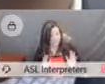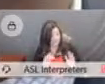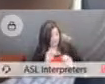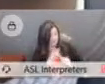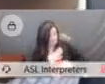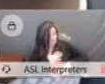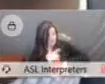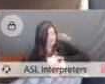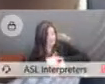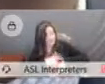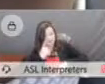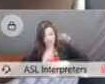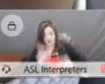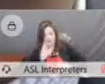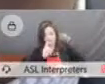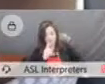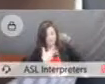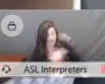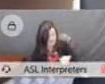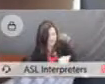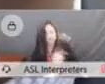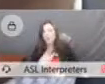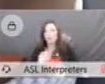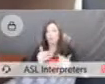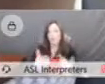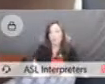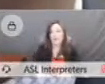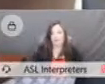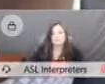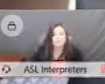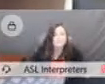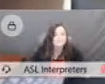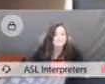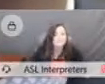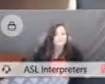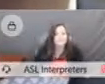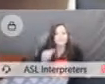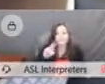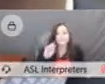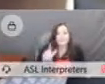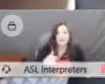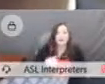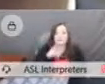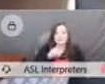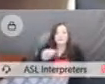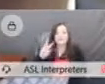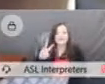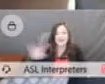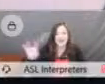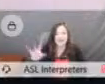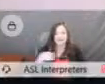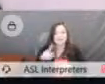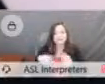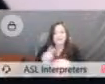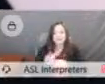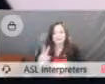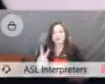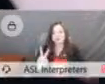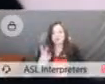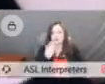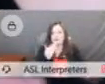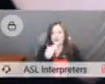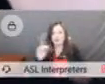you should get the COVID vaccine. I'm 68 years old and have type 2 diabetes. When will I be